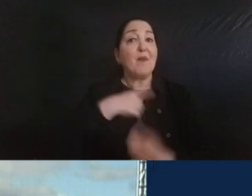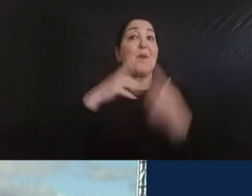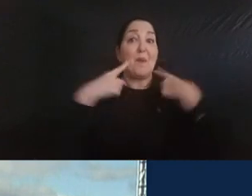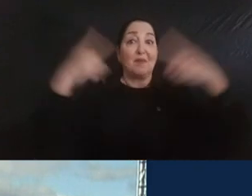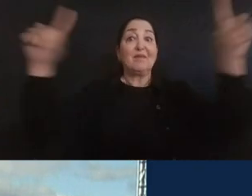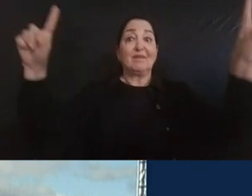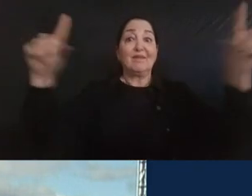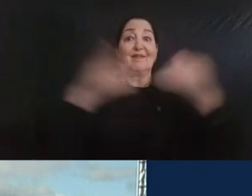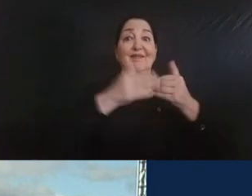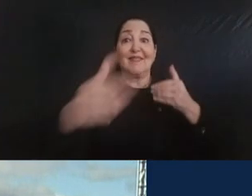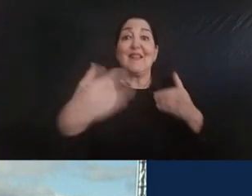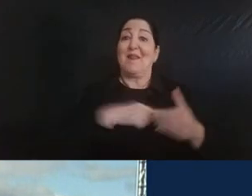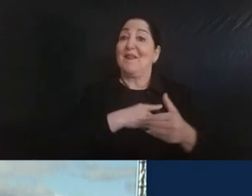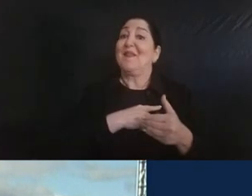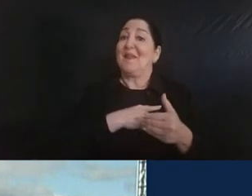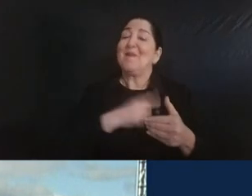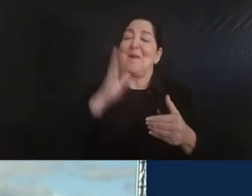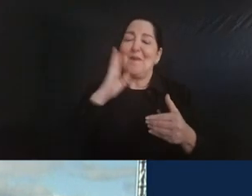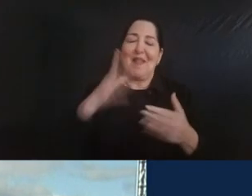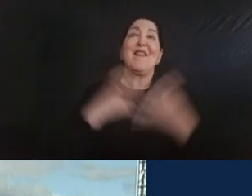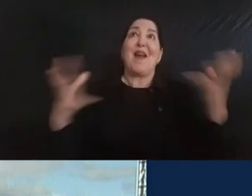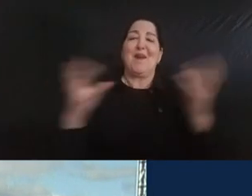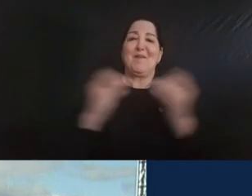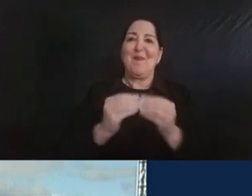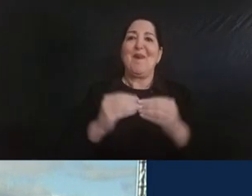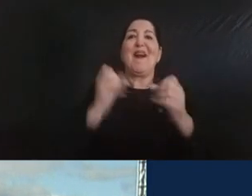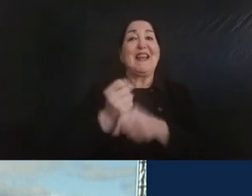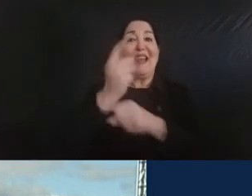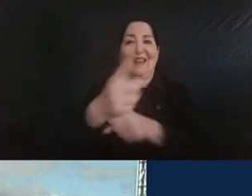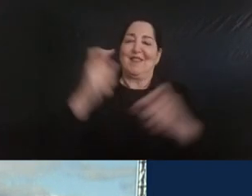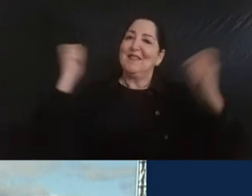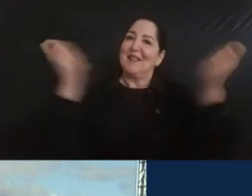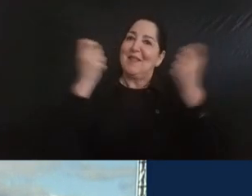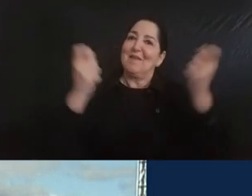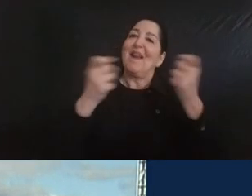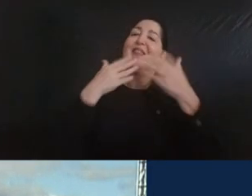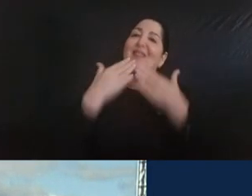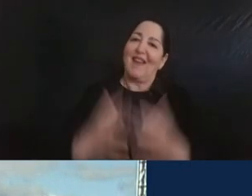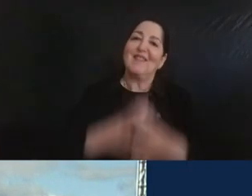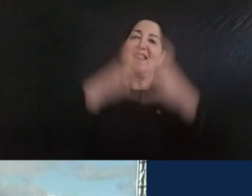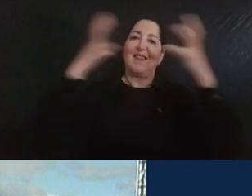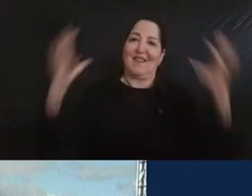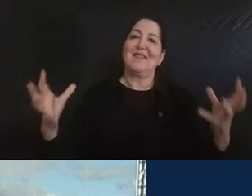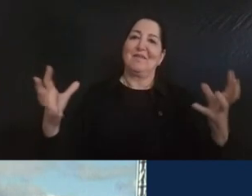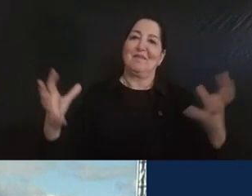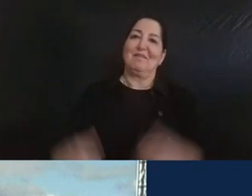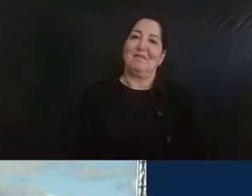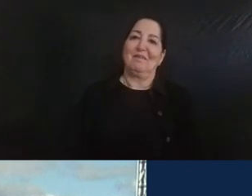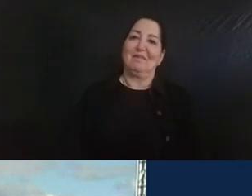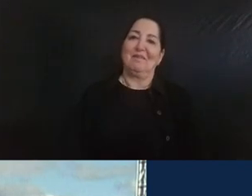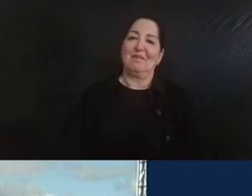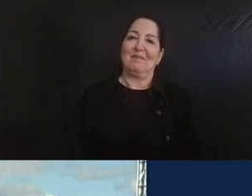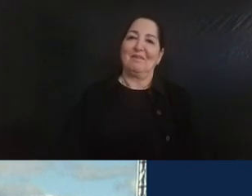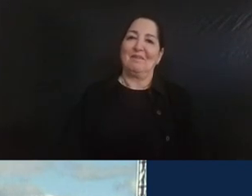this. And when we do, we're going to have a lot more to celebrate next year. Thanks